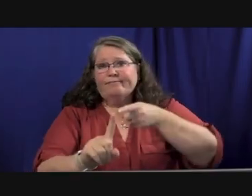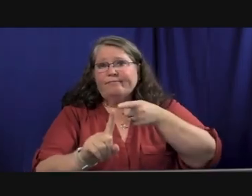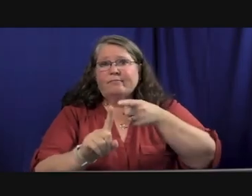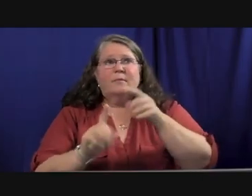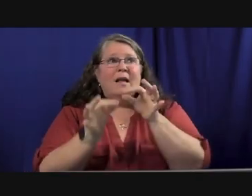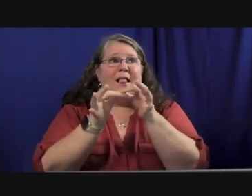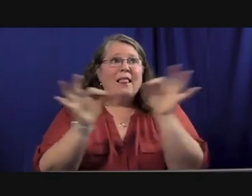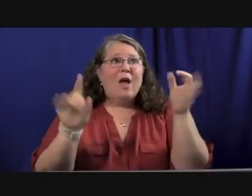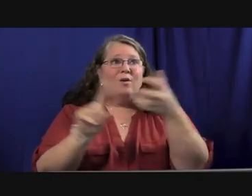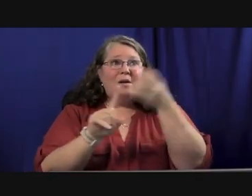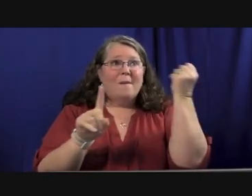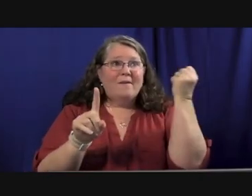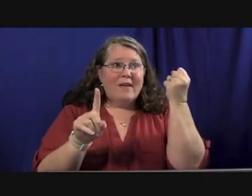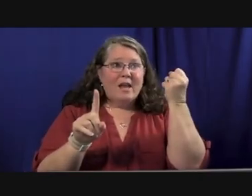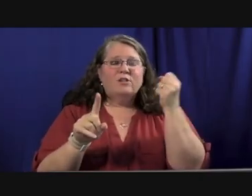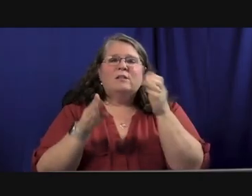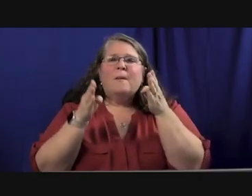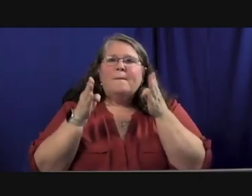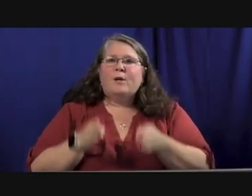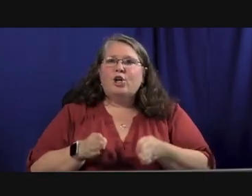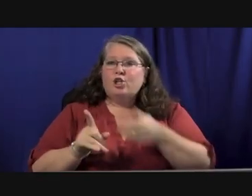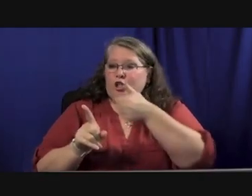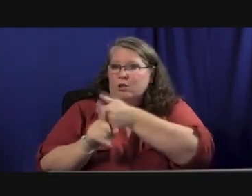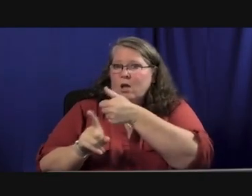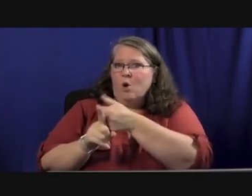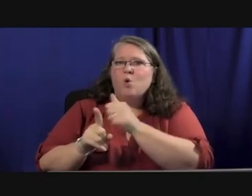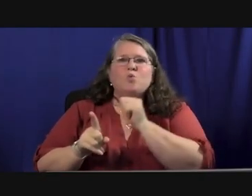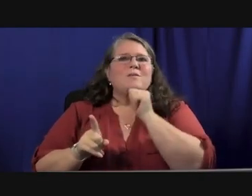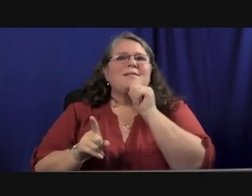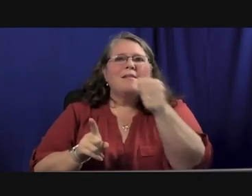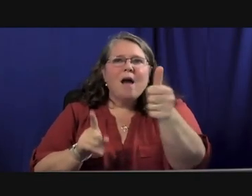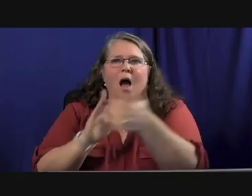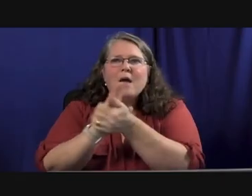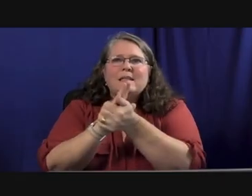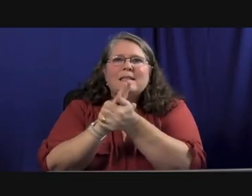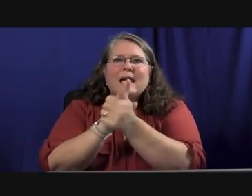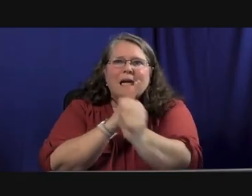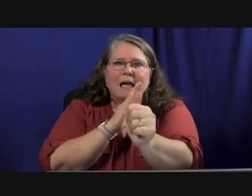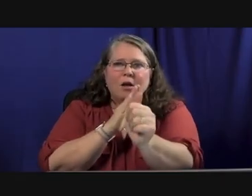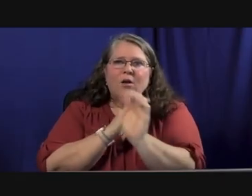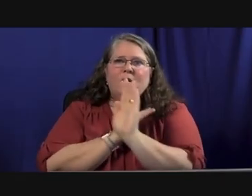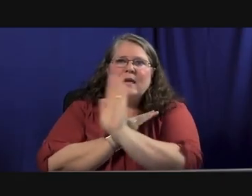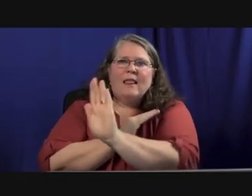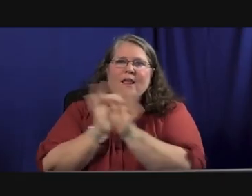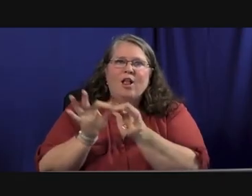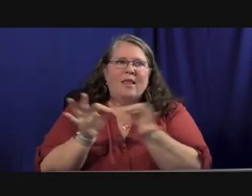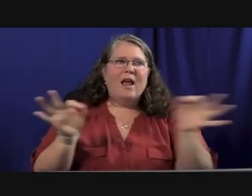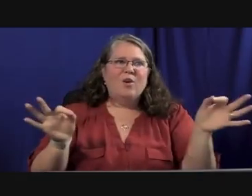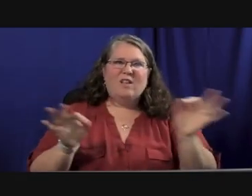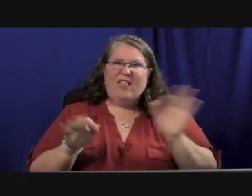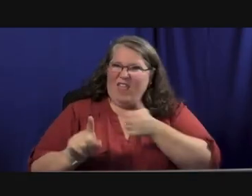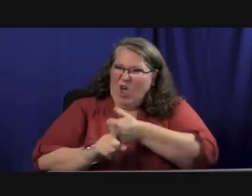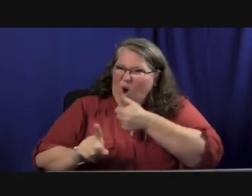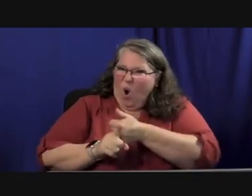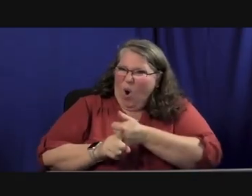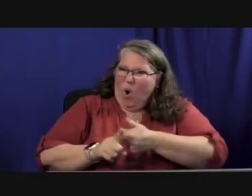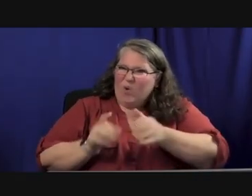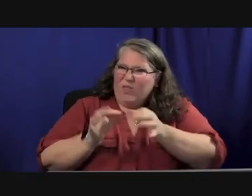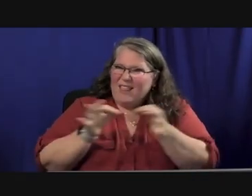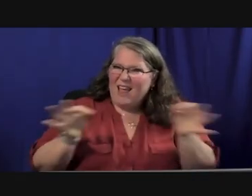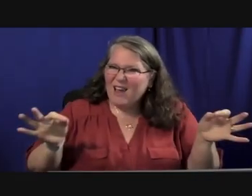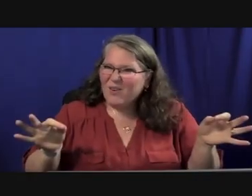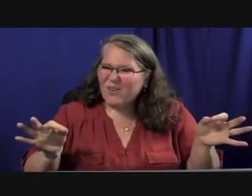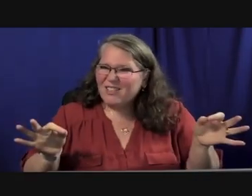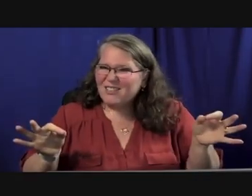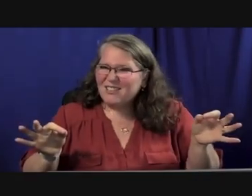So really, in a nutshell, language deprivation is when a person is not a skilled user of their own